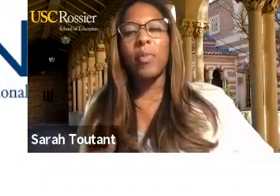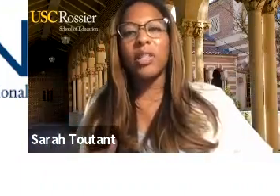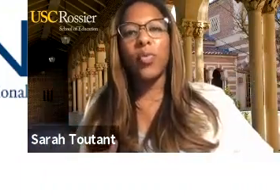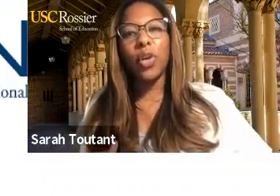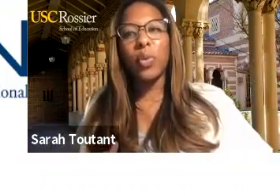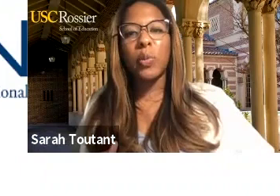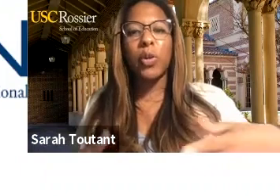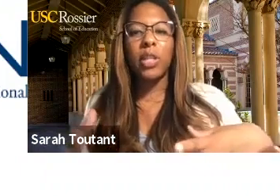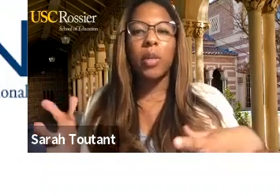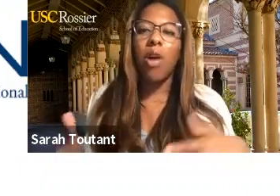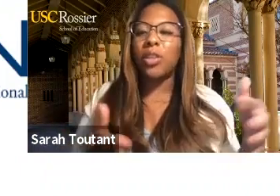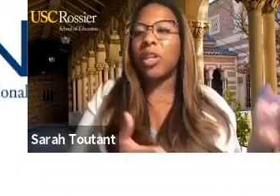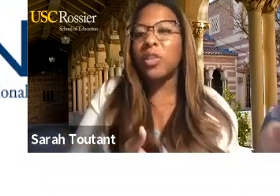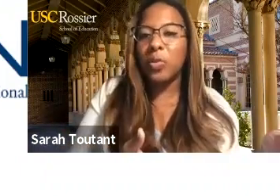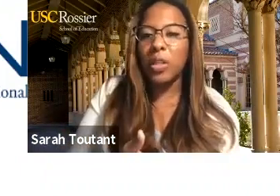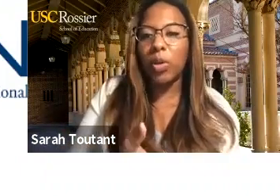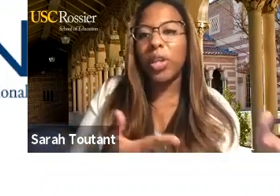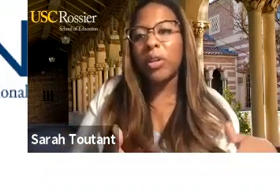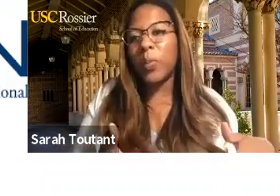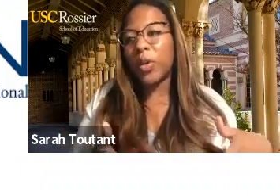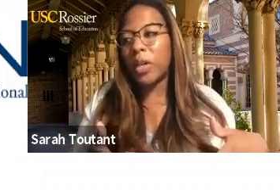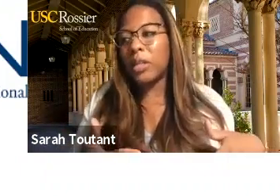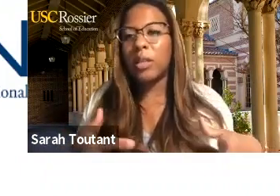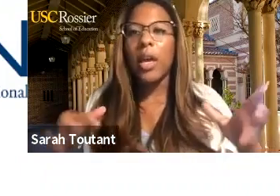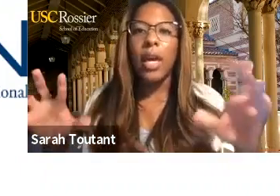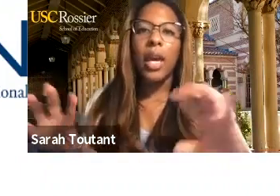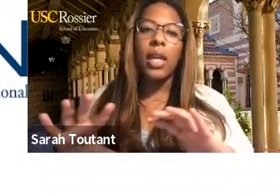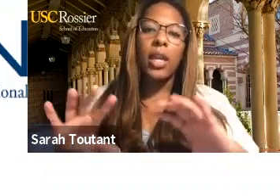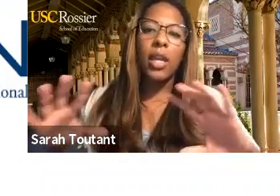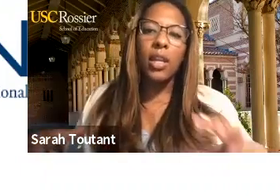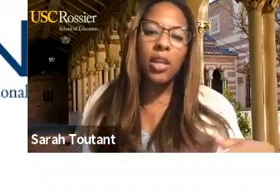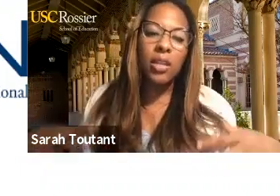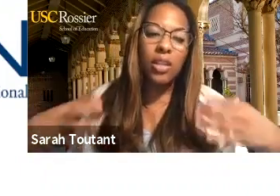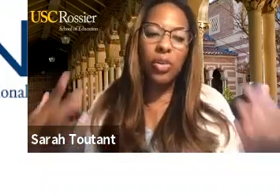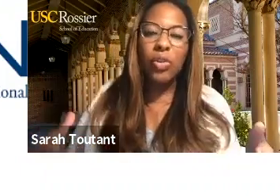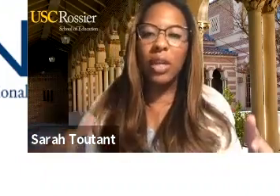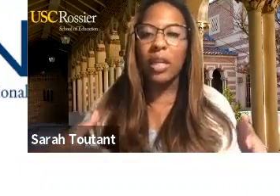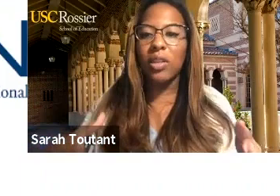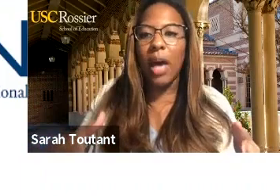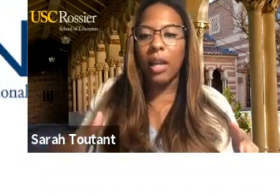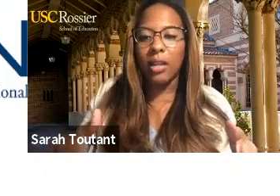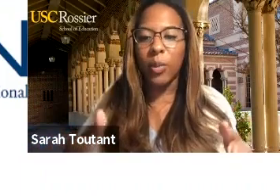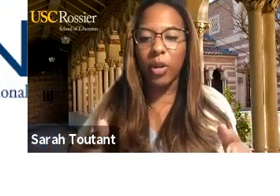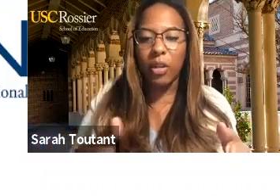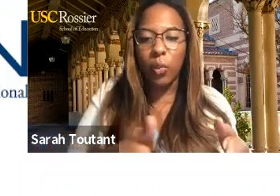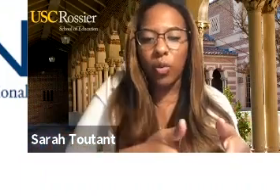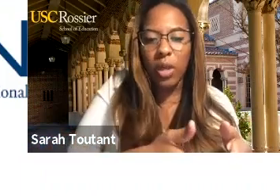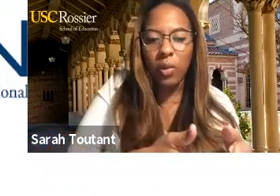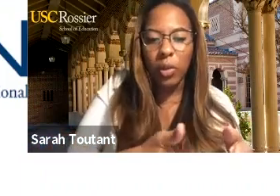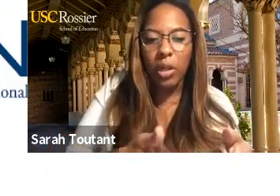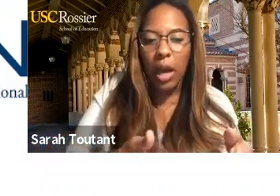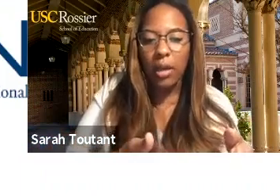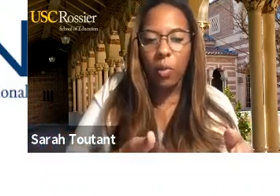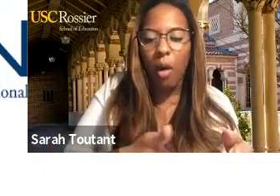I see myself working with this person? Let me talk to their students. What are their experiences? And it's until you get into that experience where you